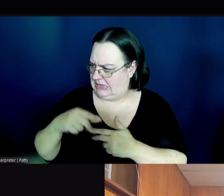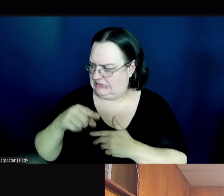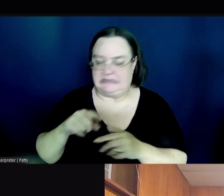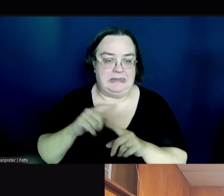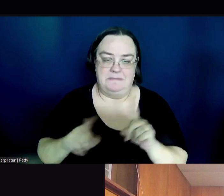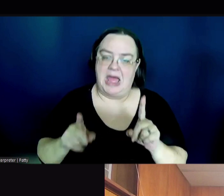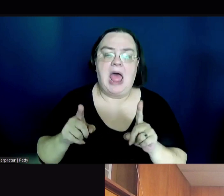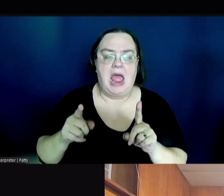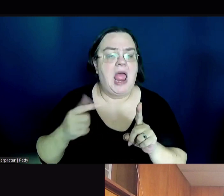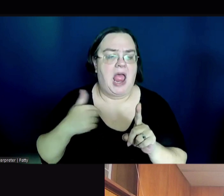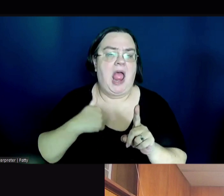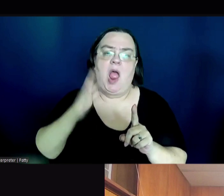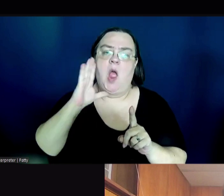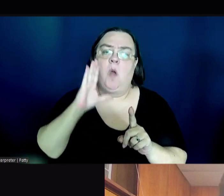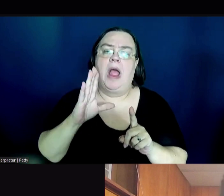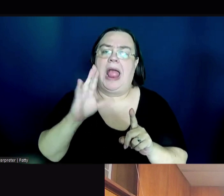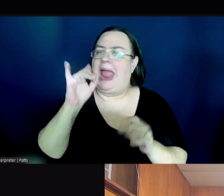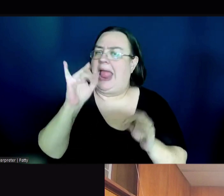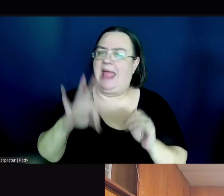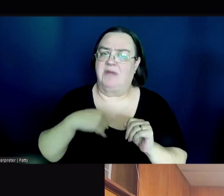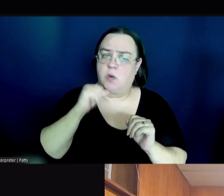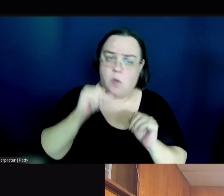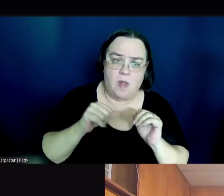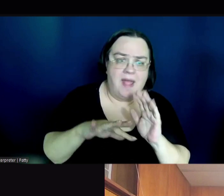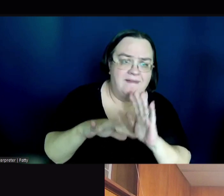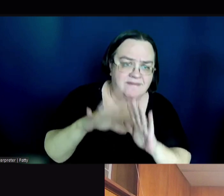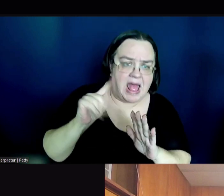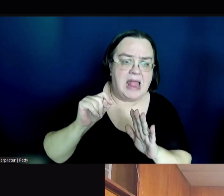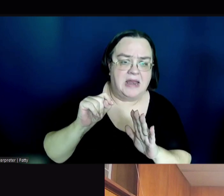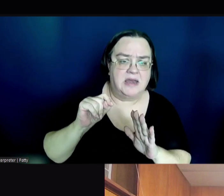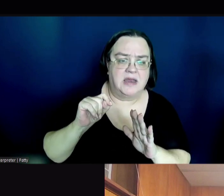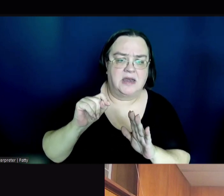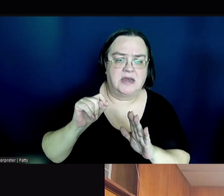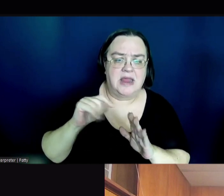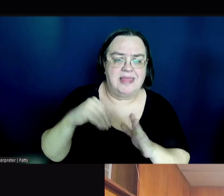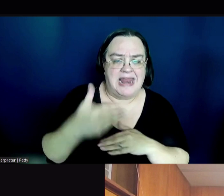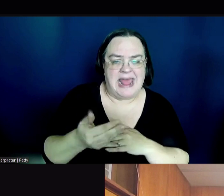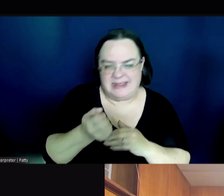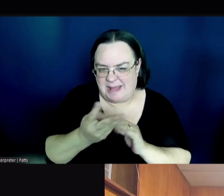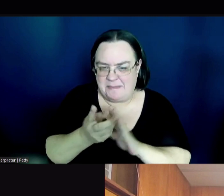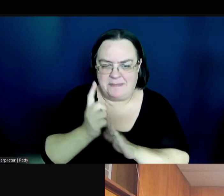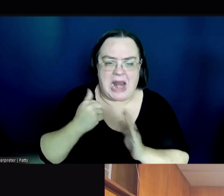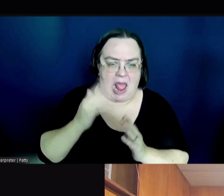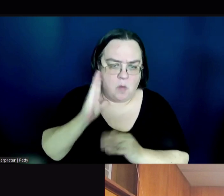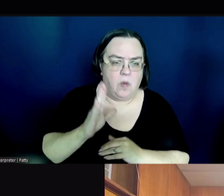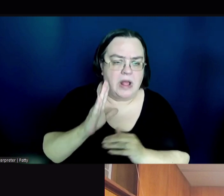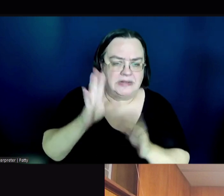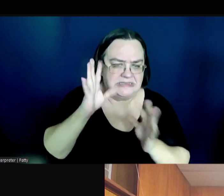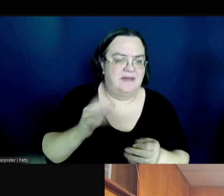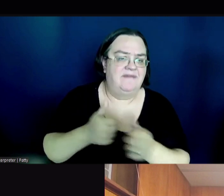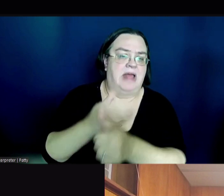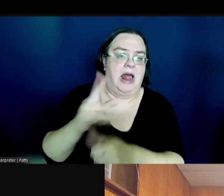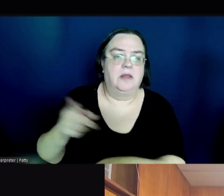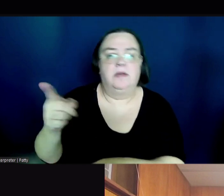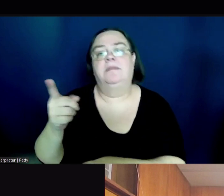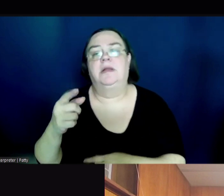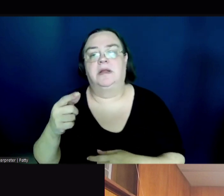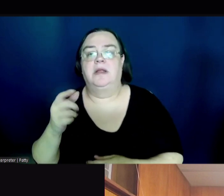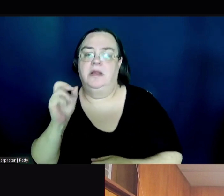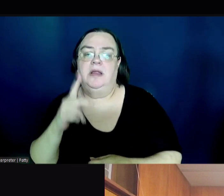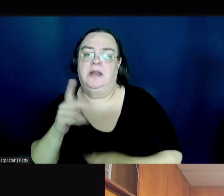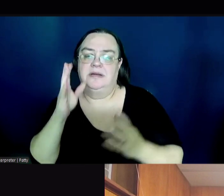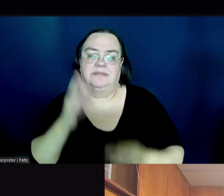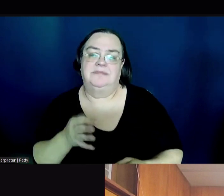I will. If I don't find it in the next minute or so, I can definitely follow up. That's super helpful. I'm an old Marion Barry appreciator, so if folks